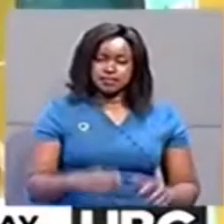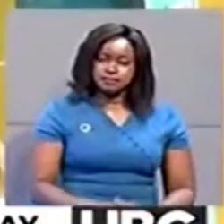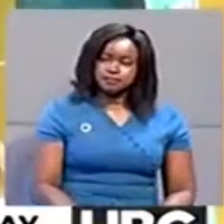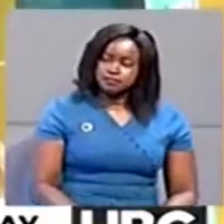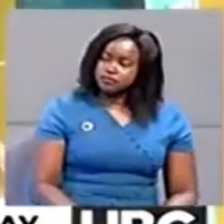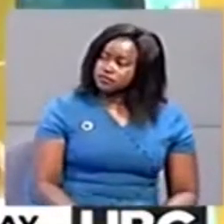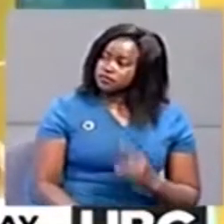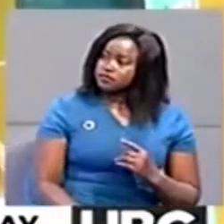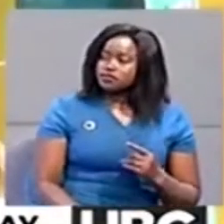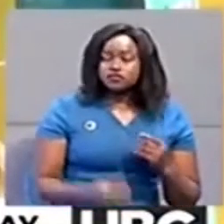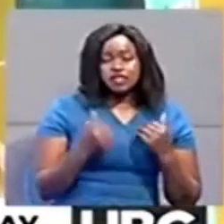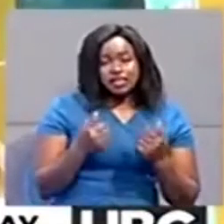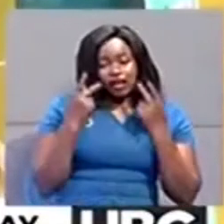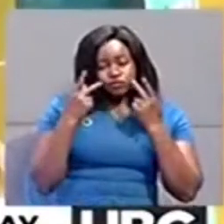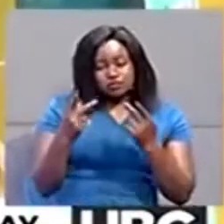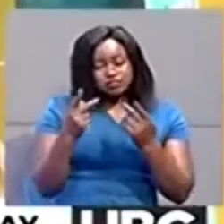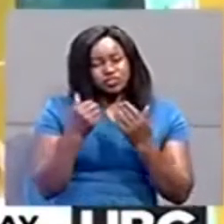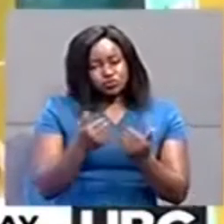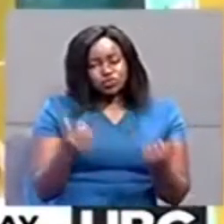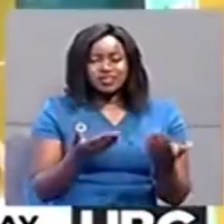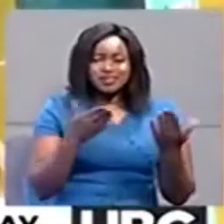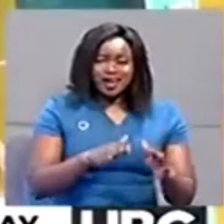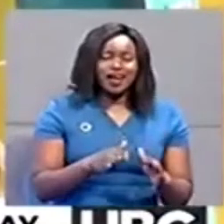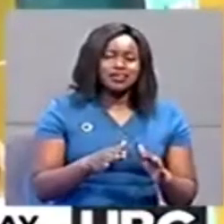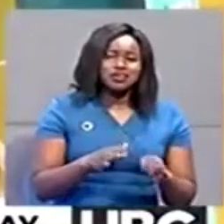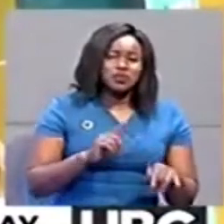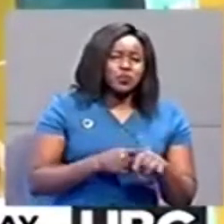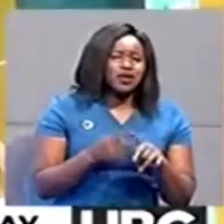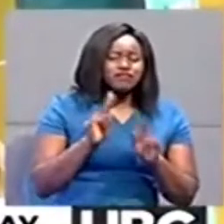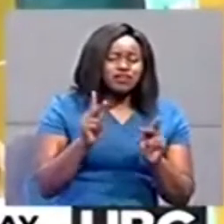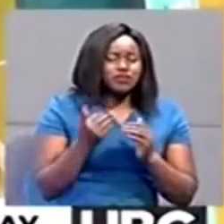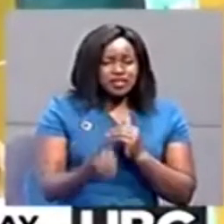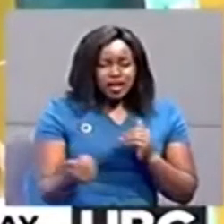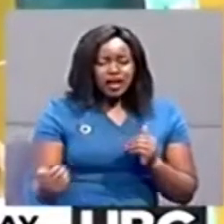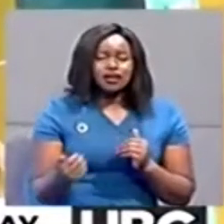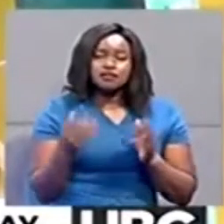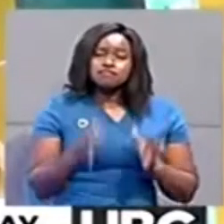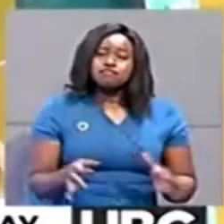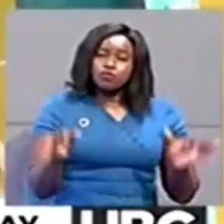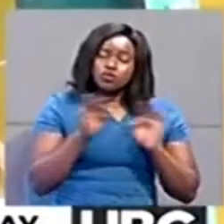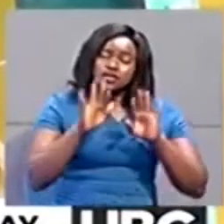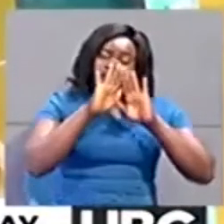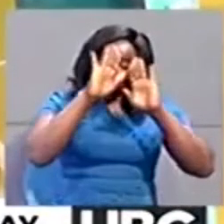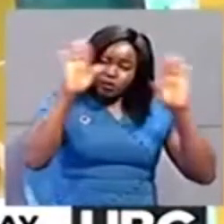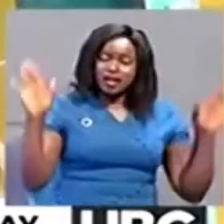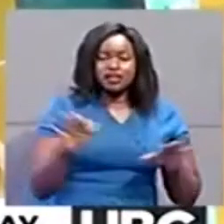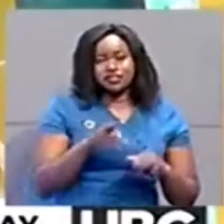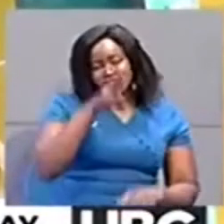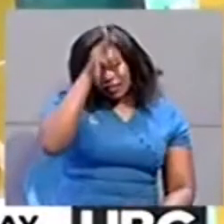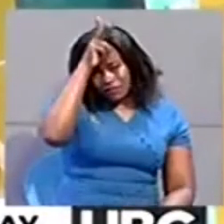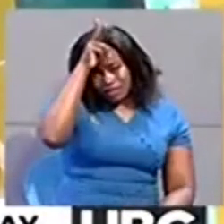end at a really early age. So we need as much awareness as possible in the villages and in